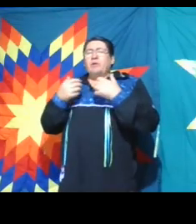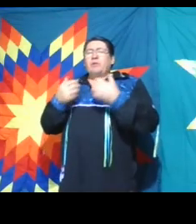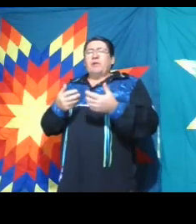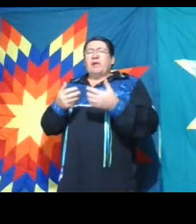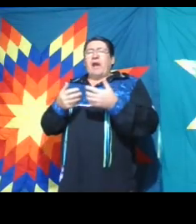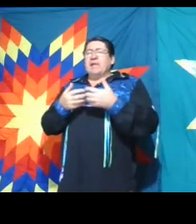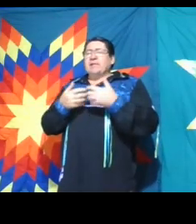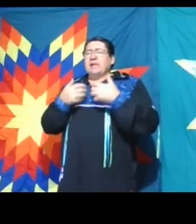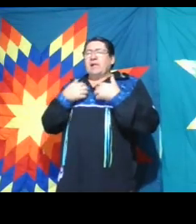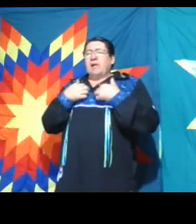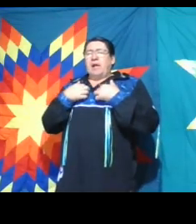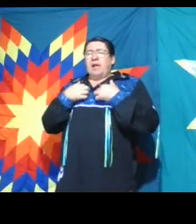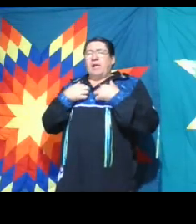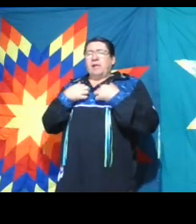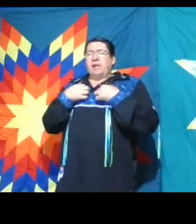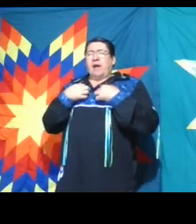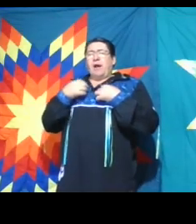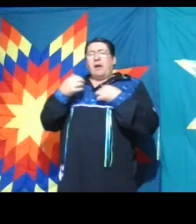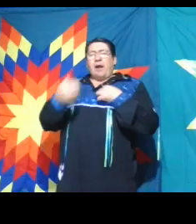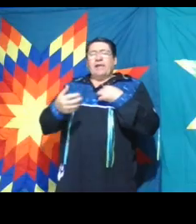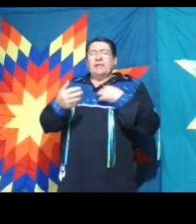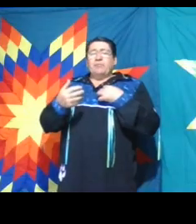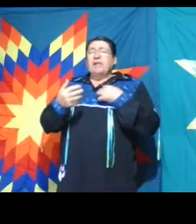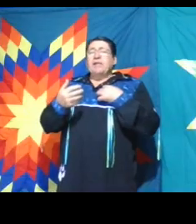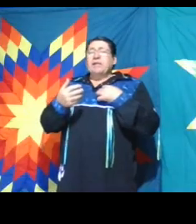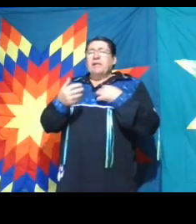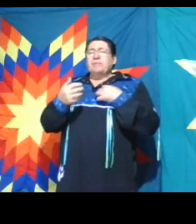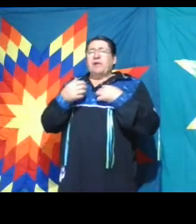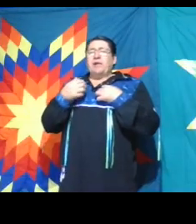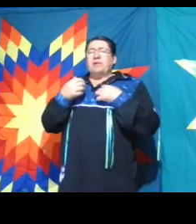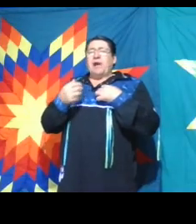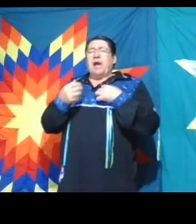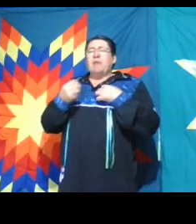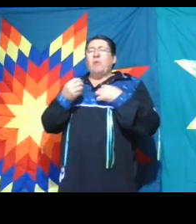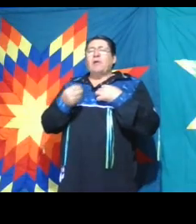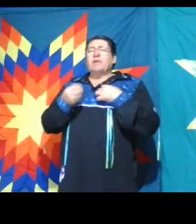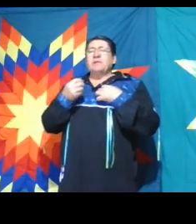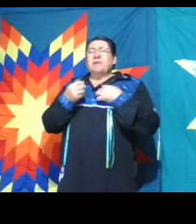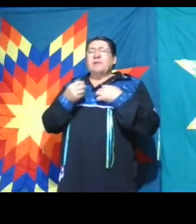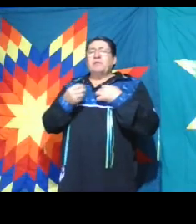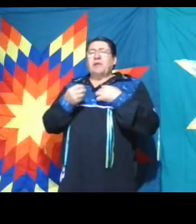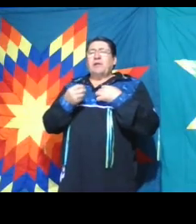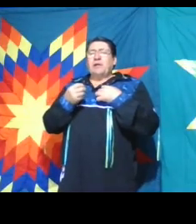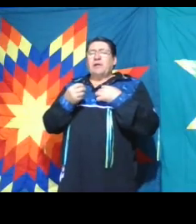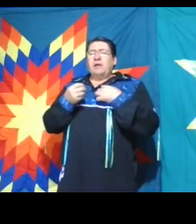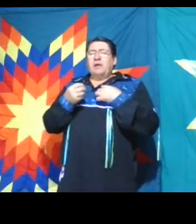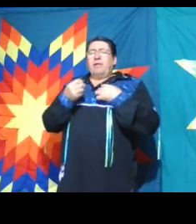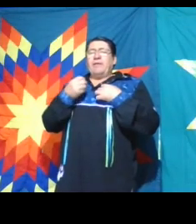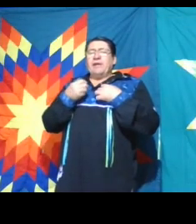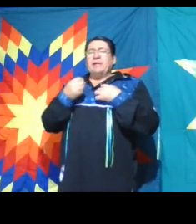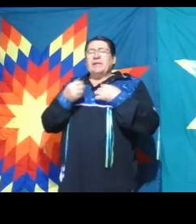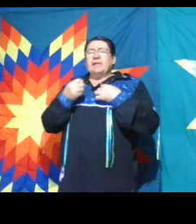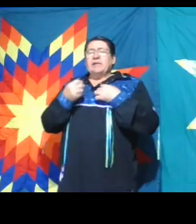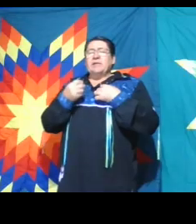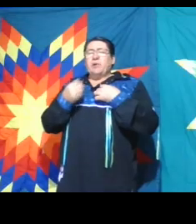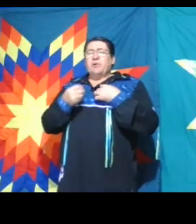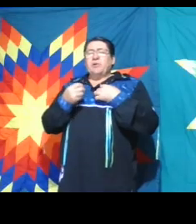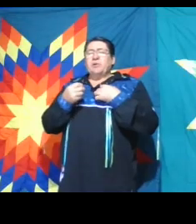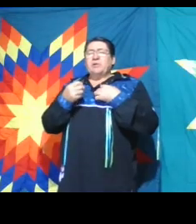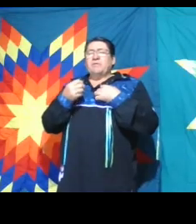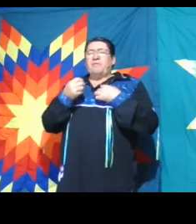I would be asking, and I could speak to this because I was literally the